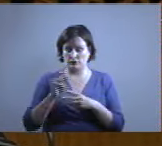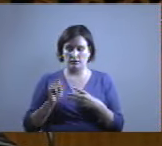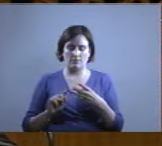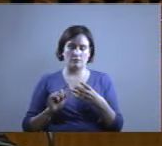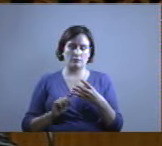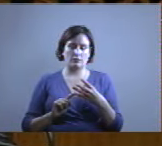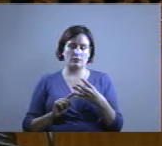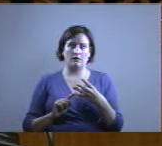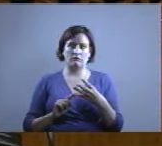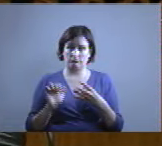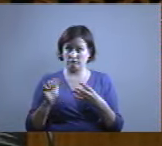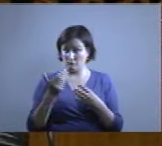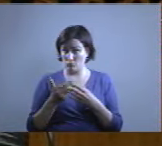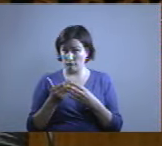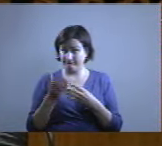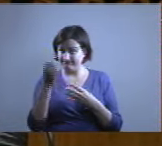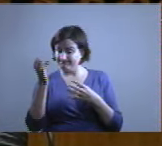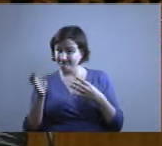definitability,